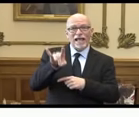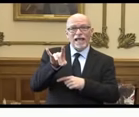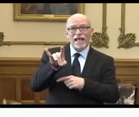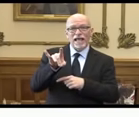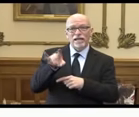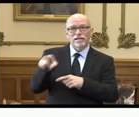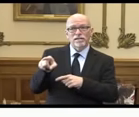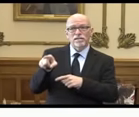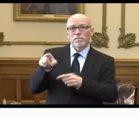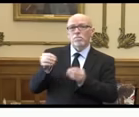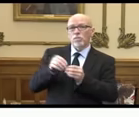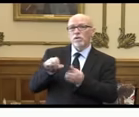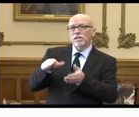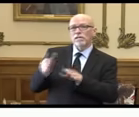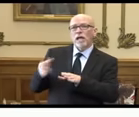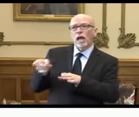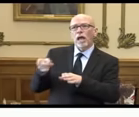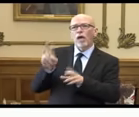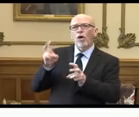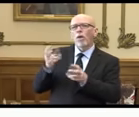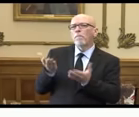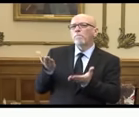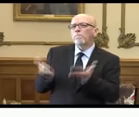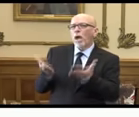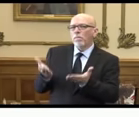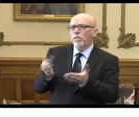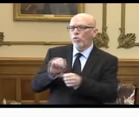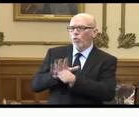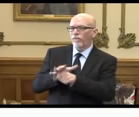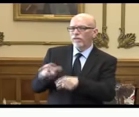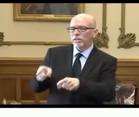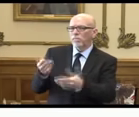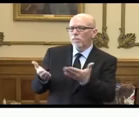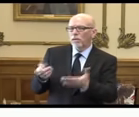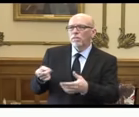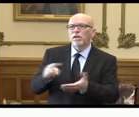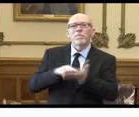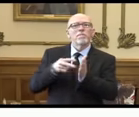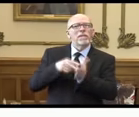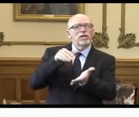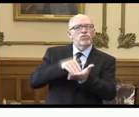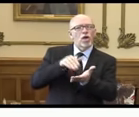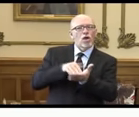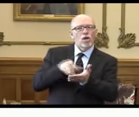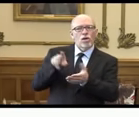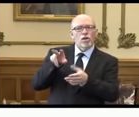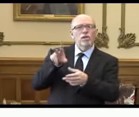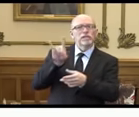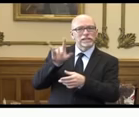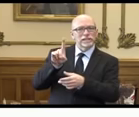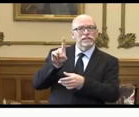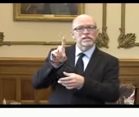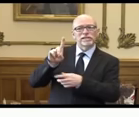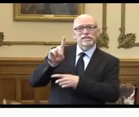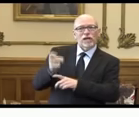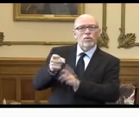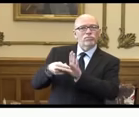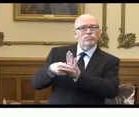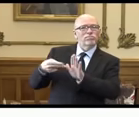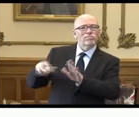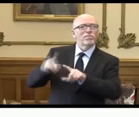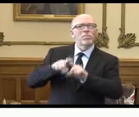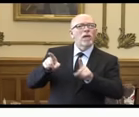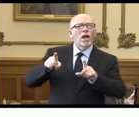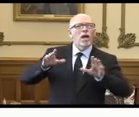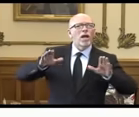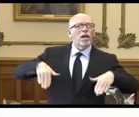have died that are considered probable cases. Now, these are cases where a physician has made the diagnosis, but the test was